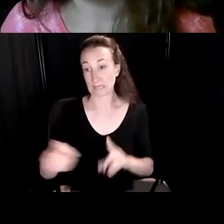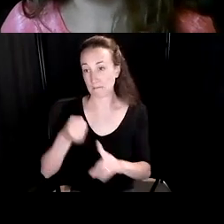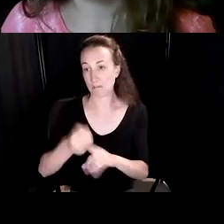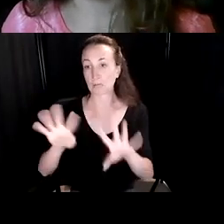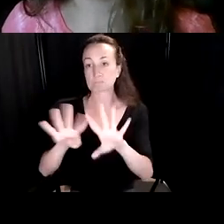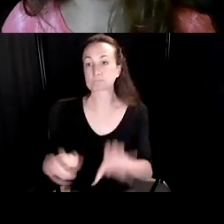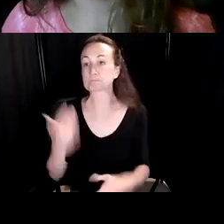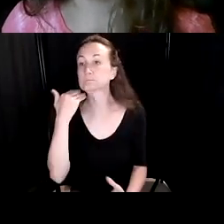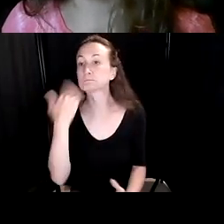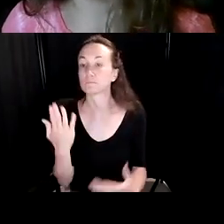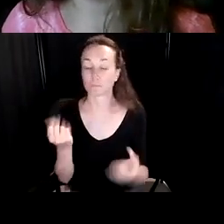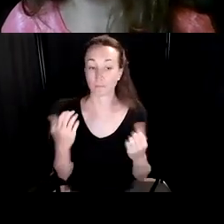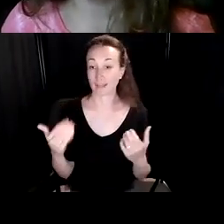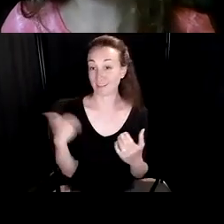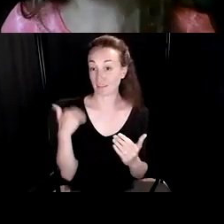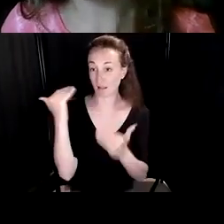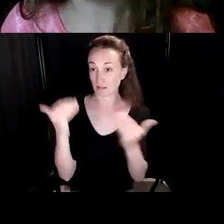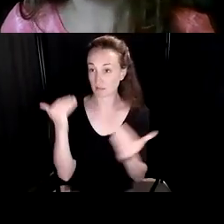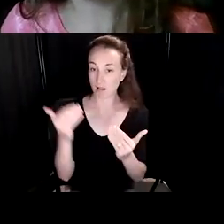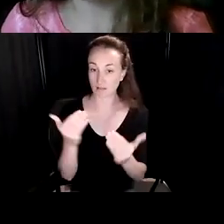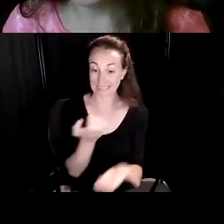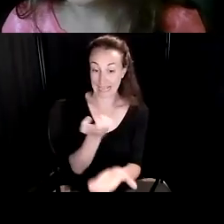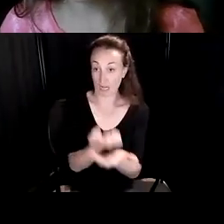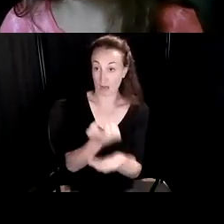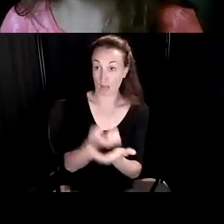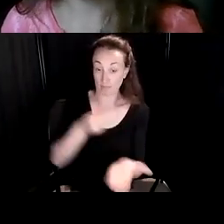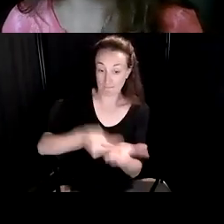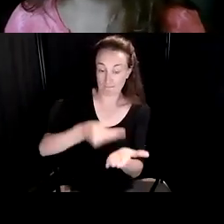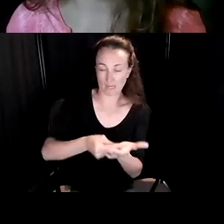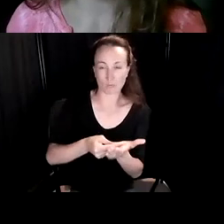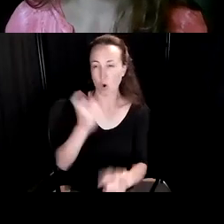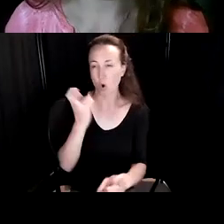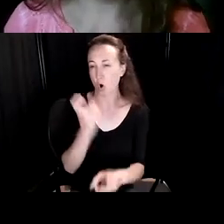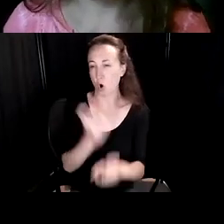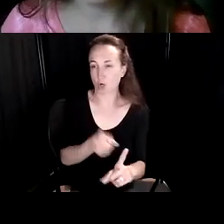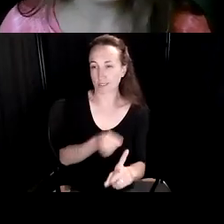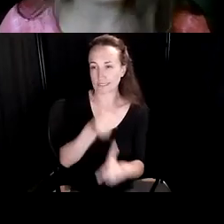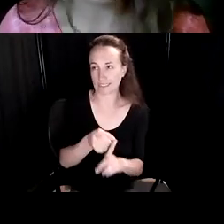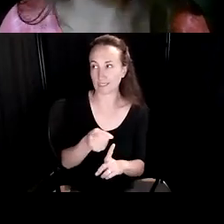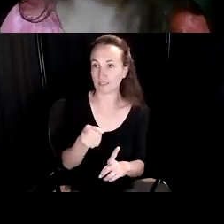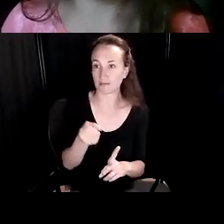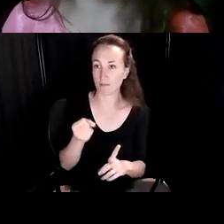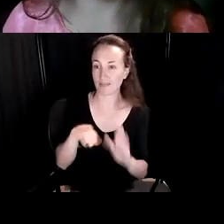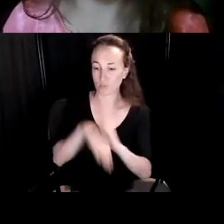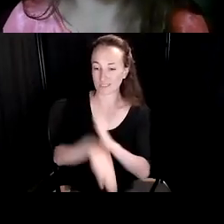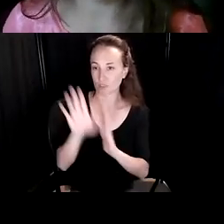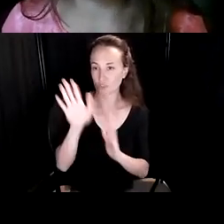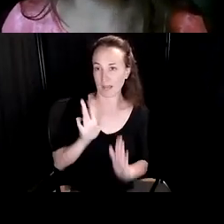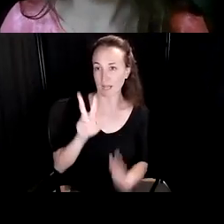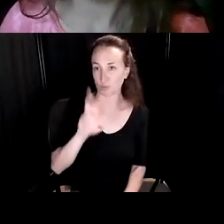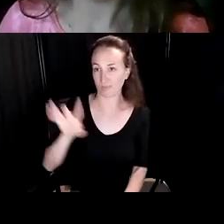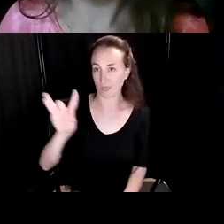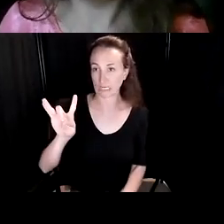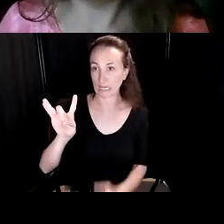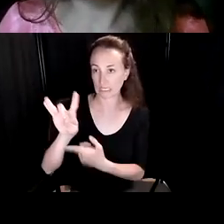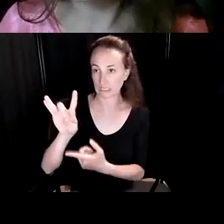economically were really the hardest hit from the Great Recession of 2008. We're worried about how young adults are going to